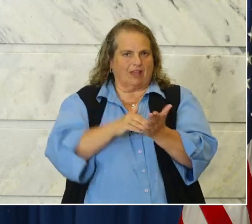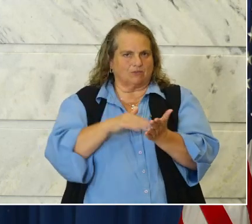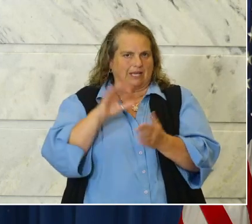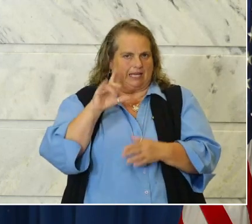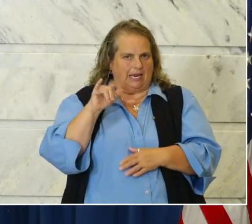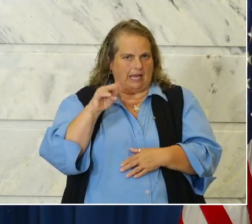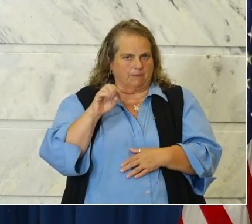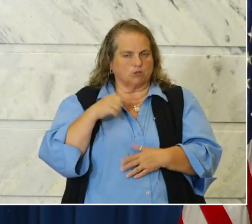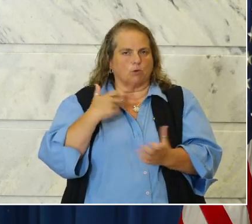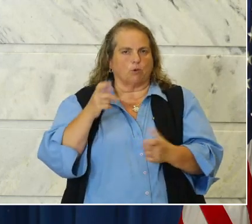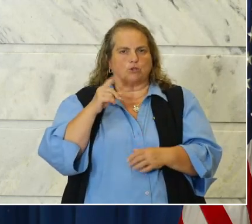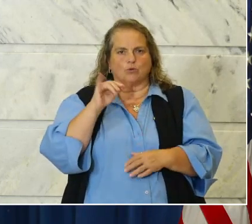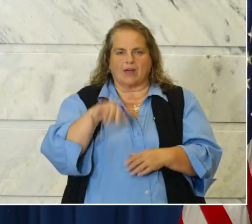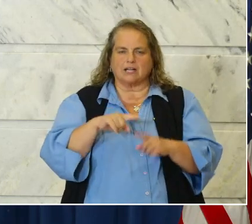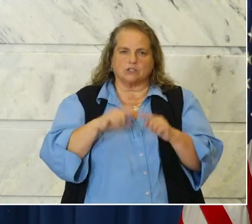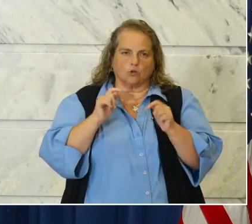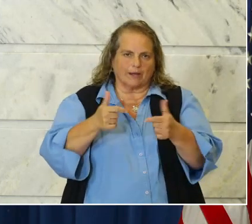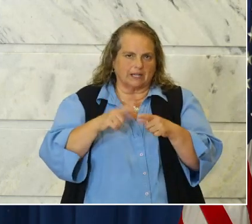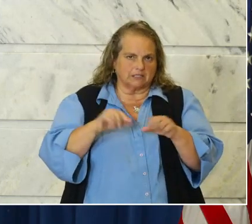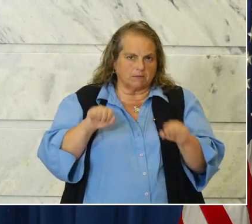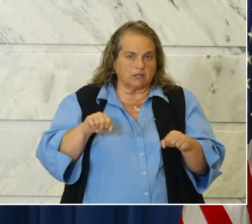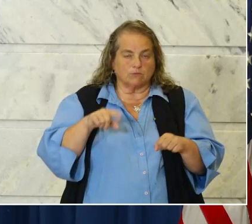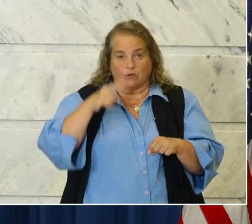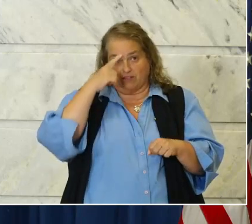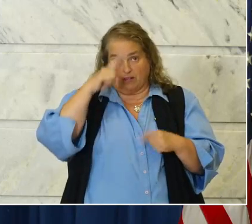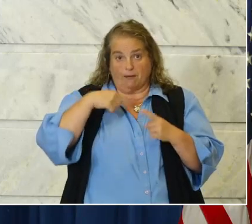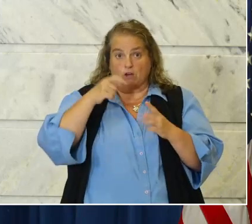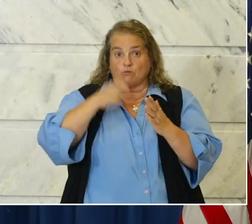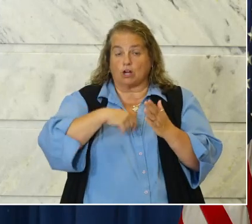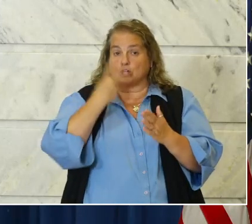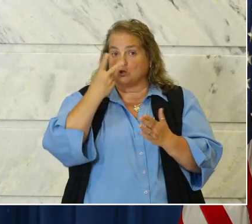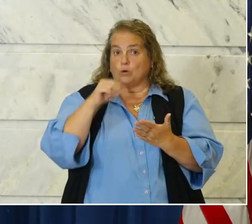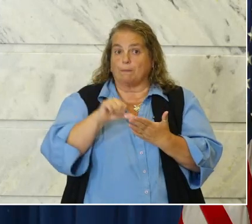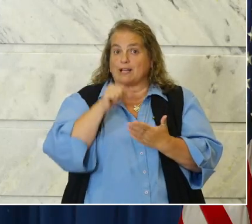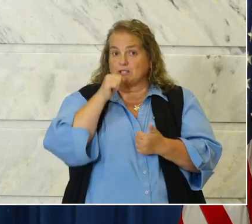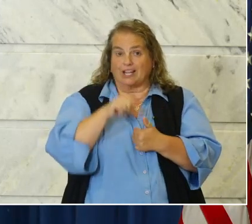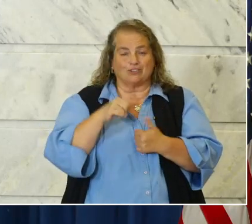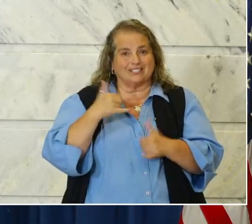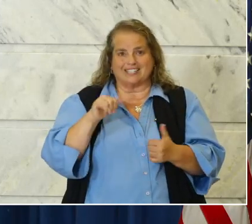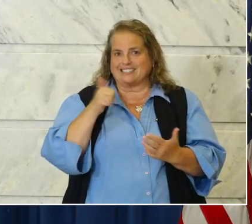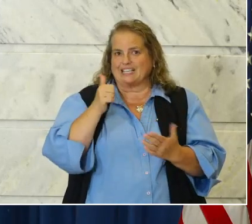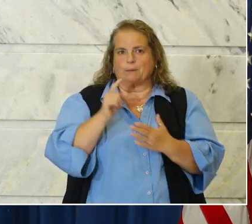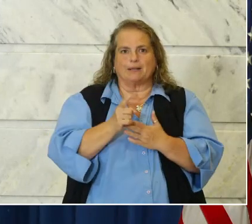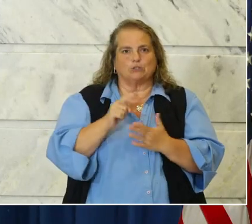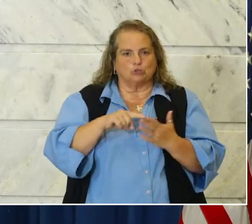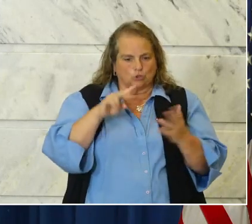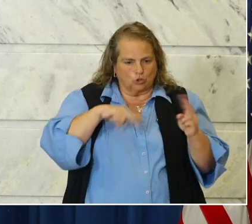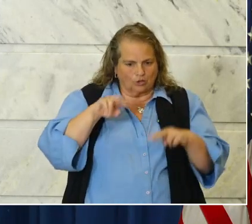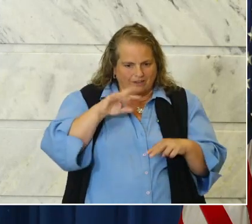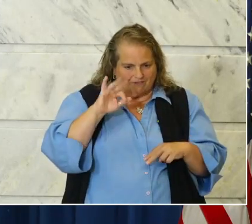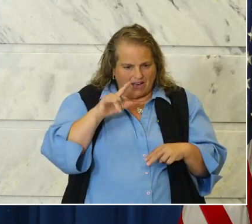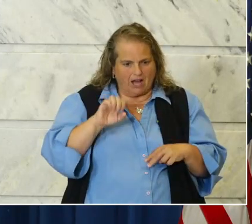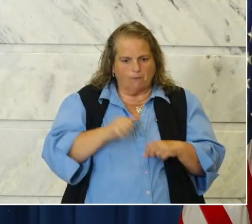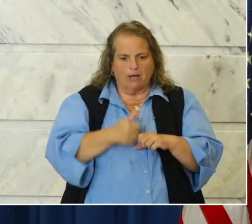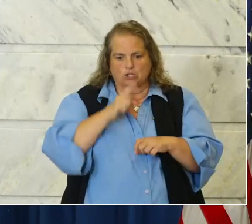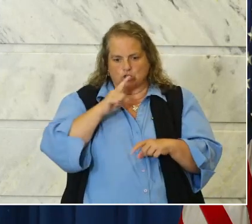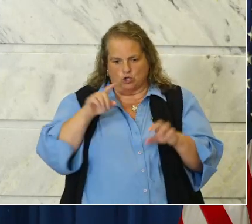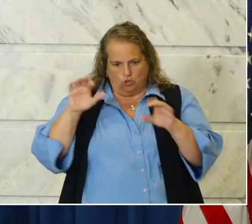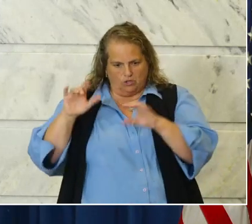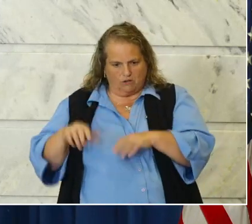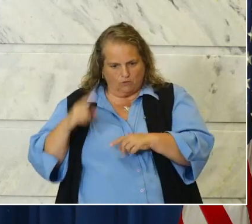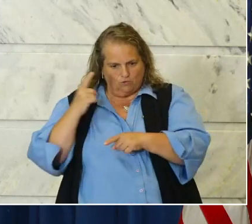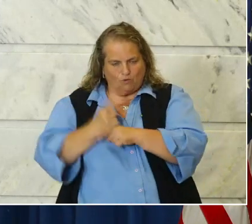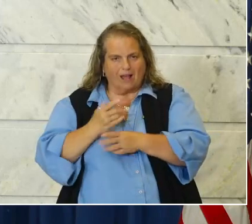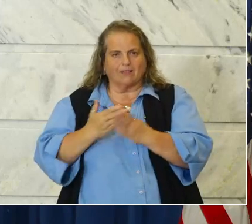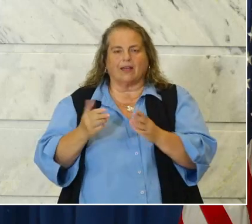do that as quickly as possible, but when you think about writing a 2-page letter, it's still going to take you 10 minutes to look through the file to make sure you're doing the right thing,